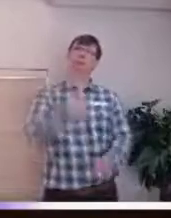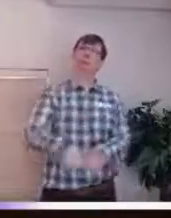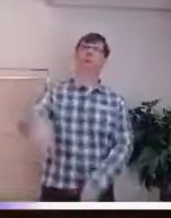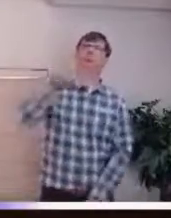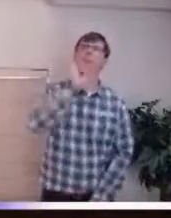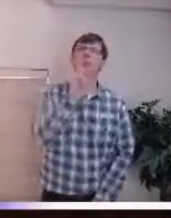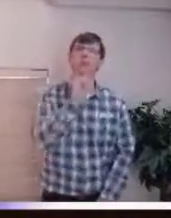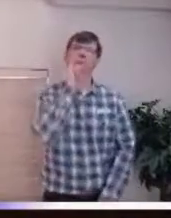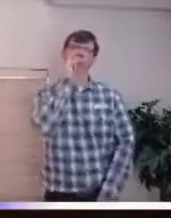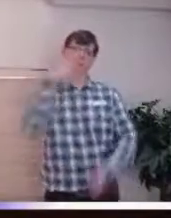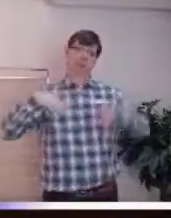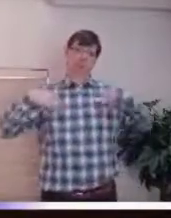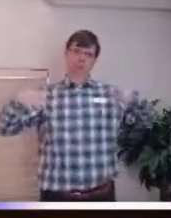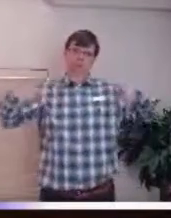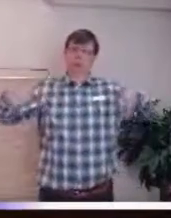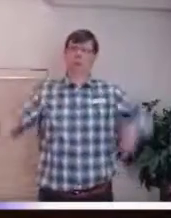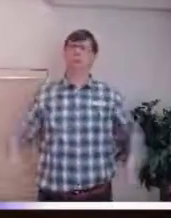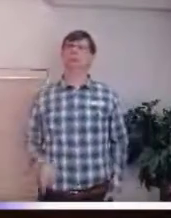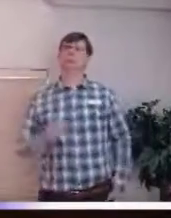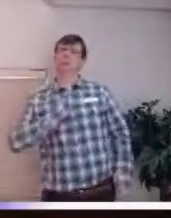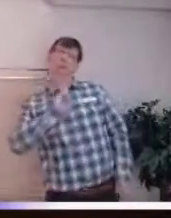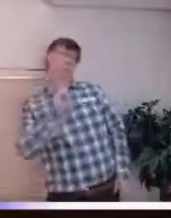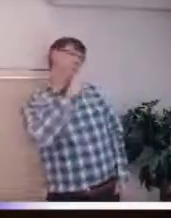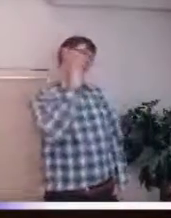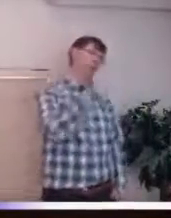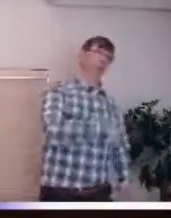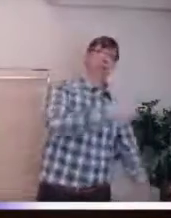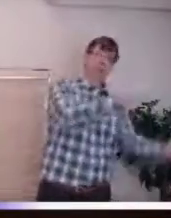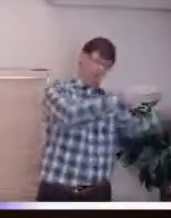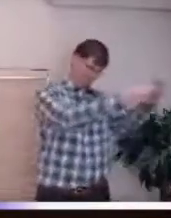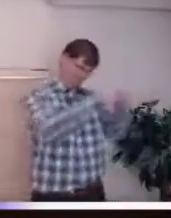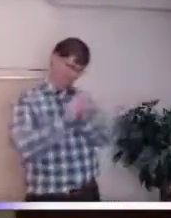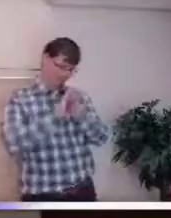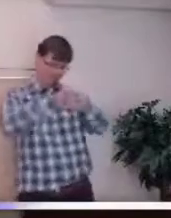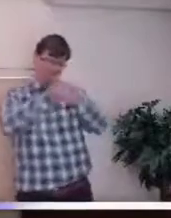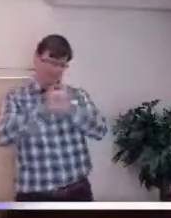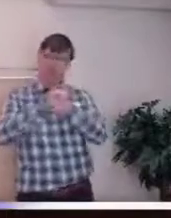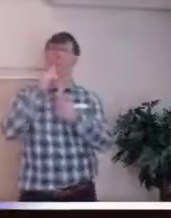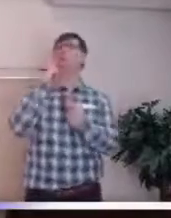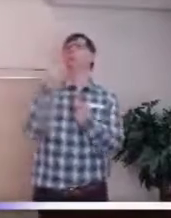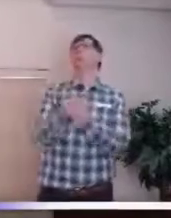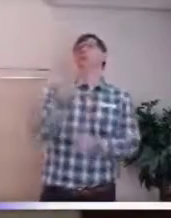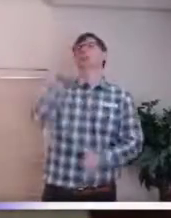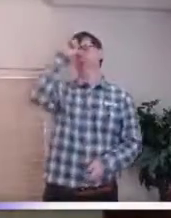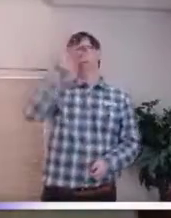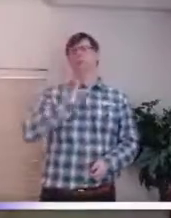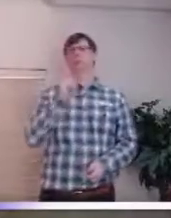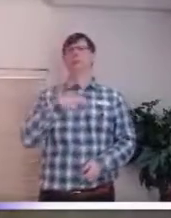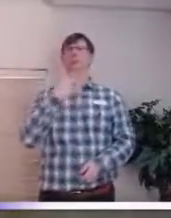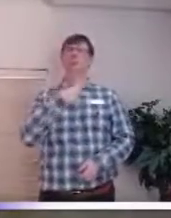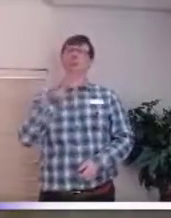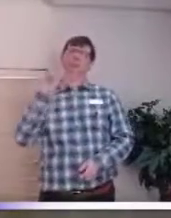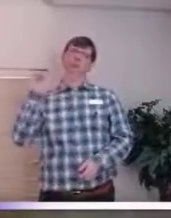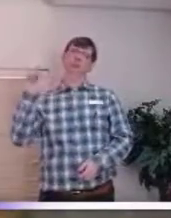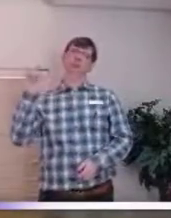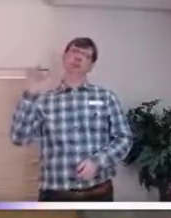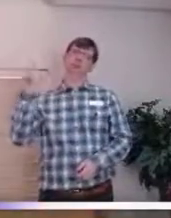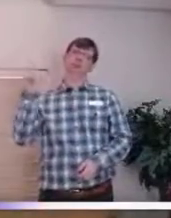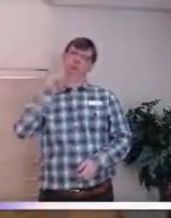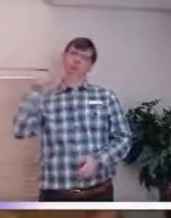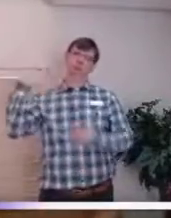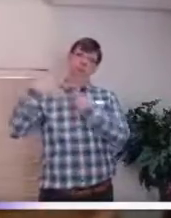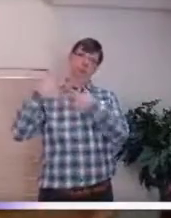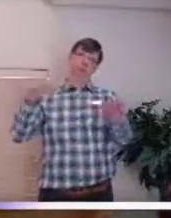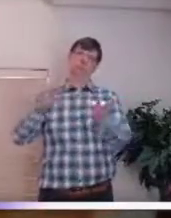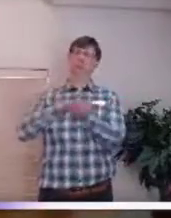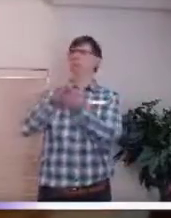oneness that I felt. And I was greeted by then Reverend Kathleen, and I was just beginning my journey